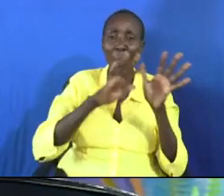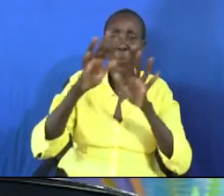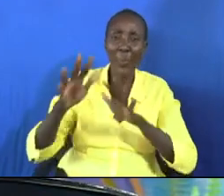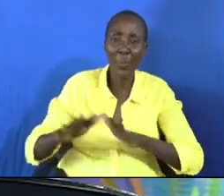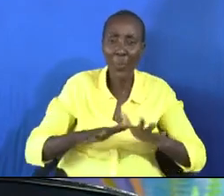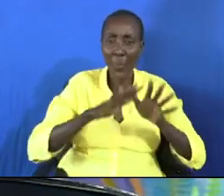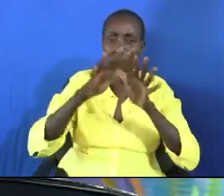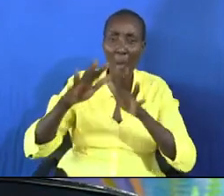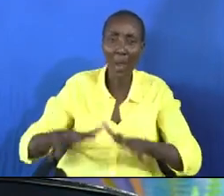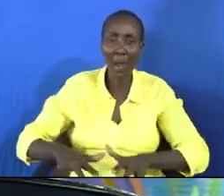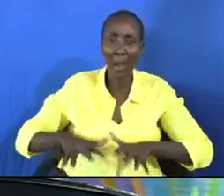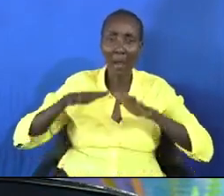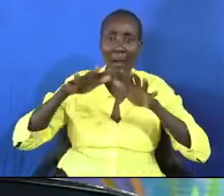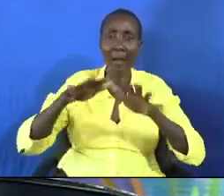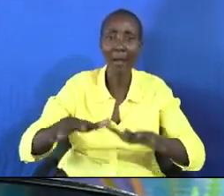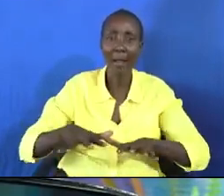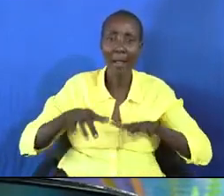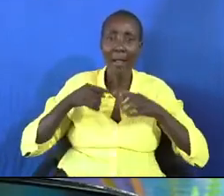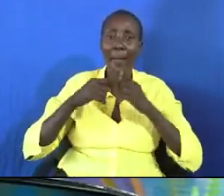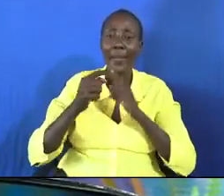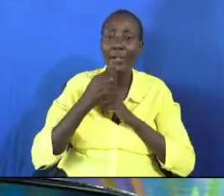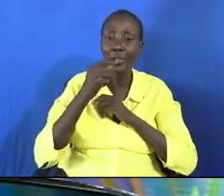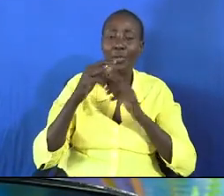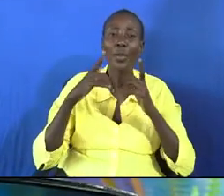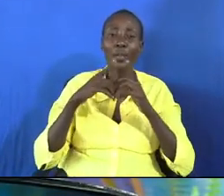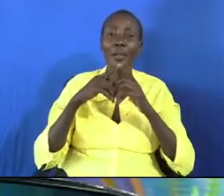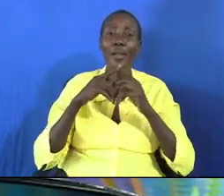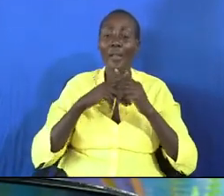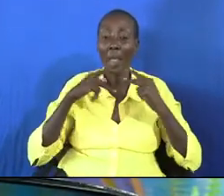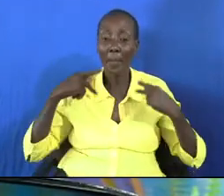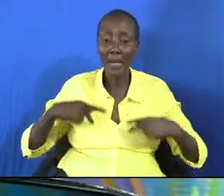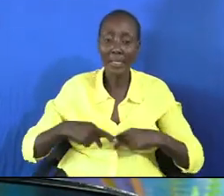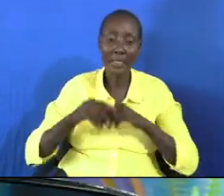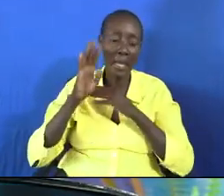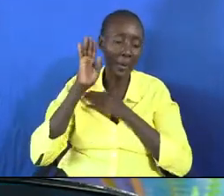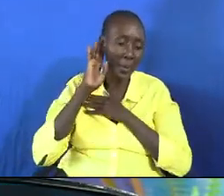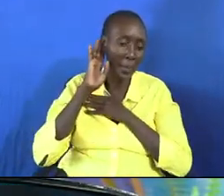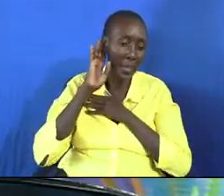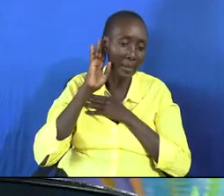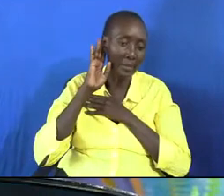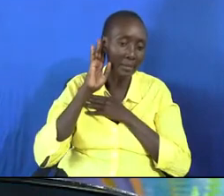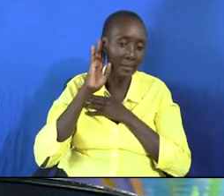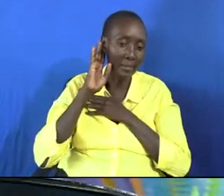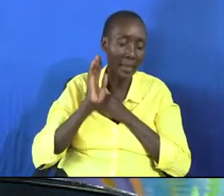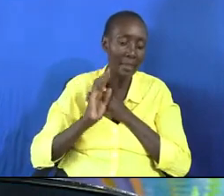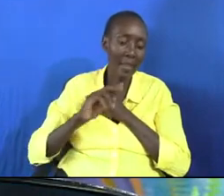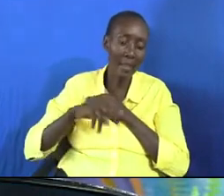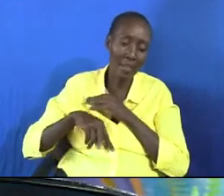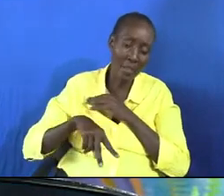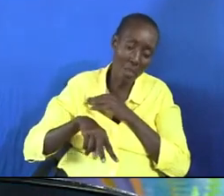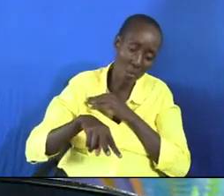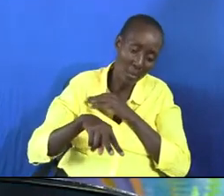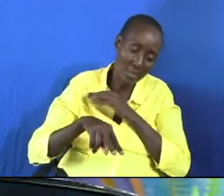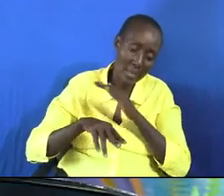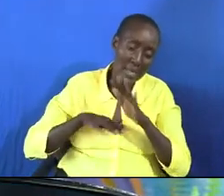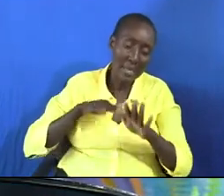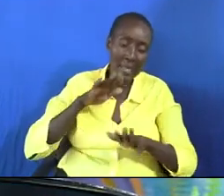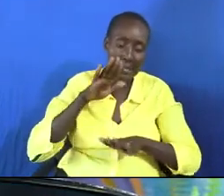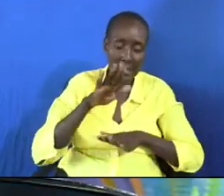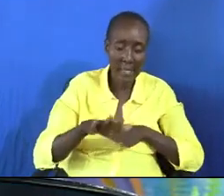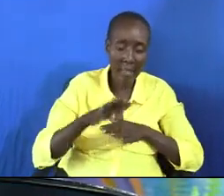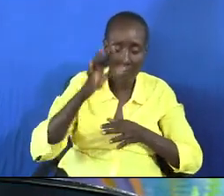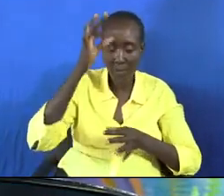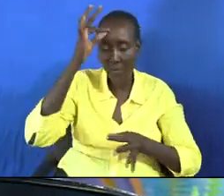its banks. But he told the priests, and the priests obeyed. And they walked a step of